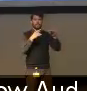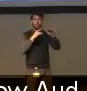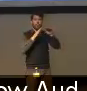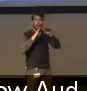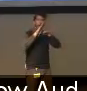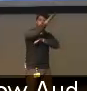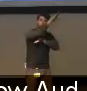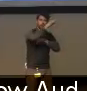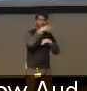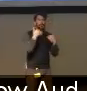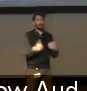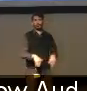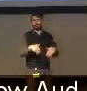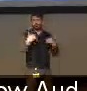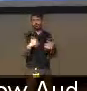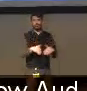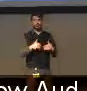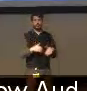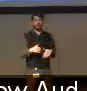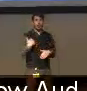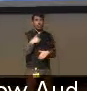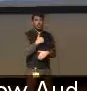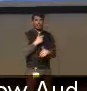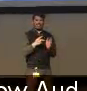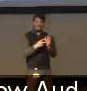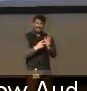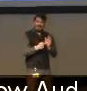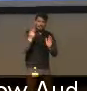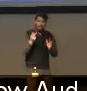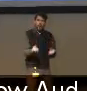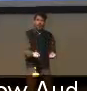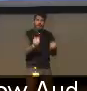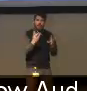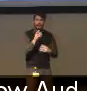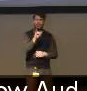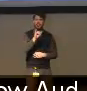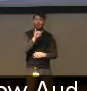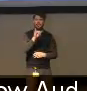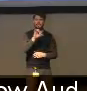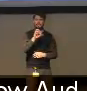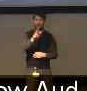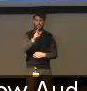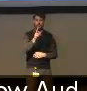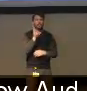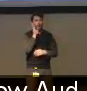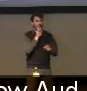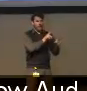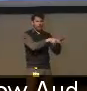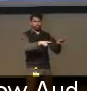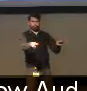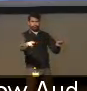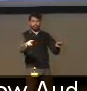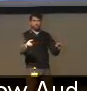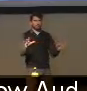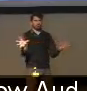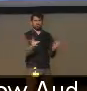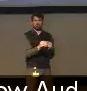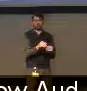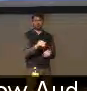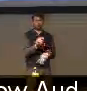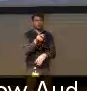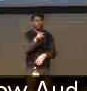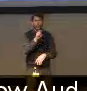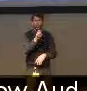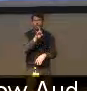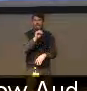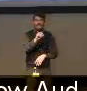amount of work, we've more than doubled our ICU capacity and are running almost 180 to 200% above